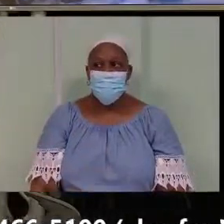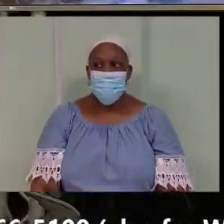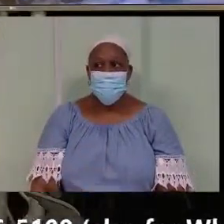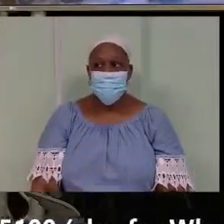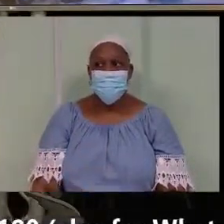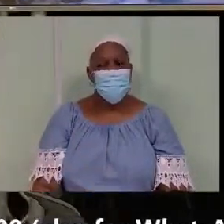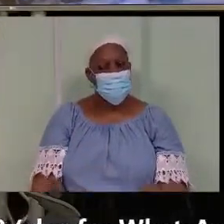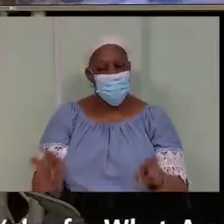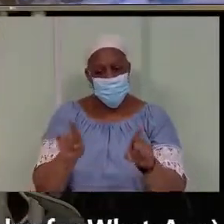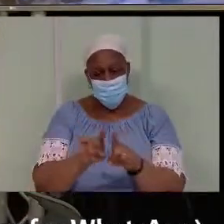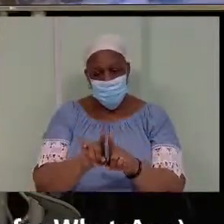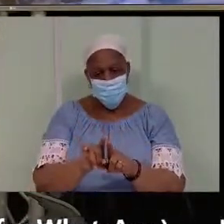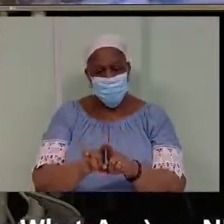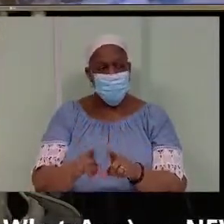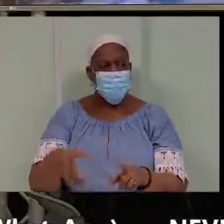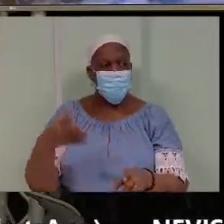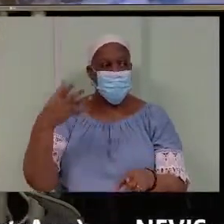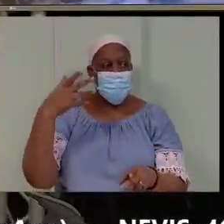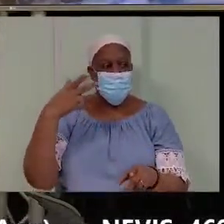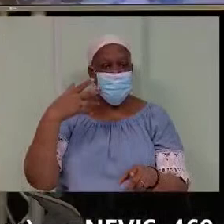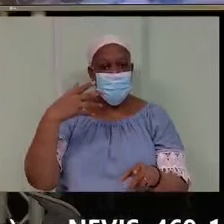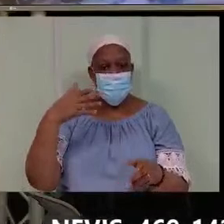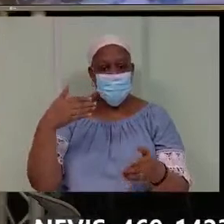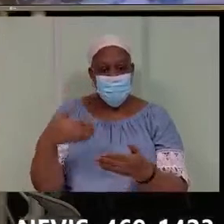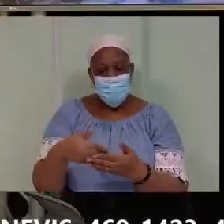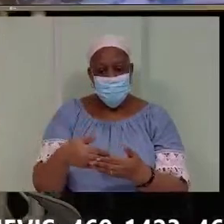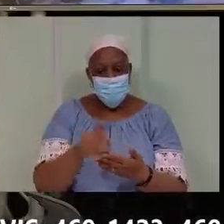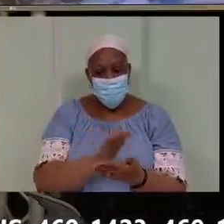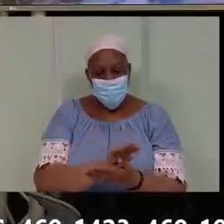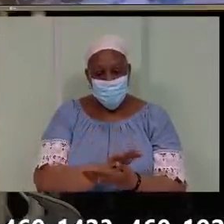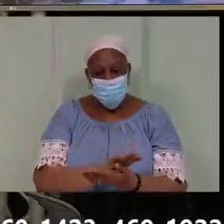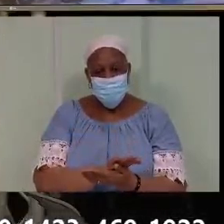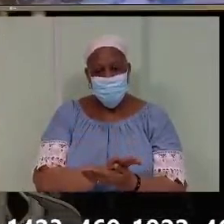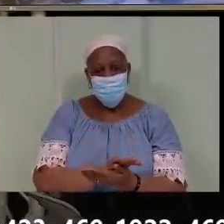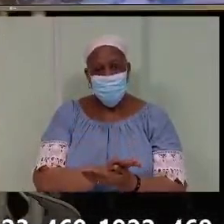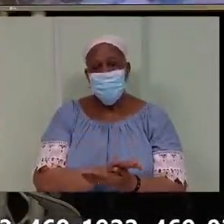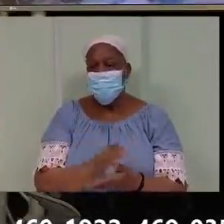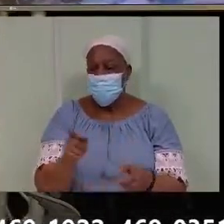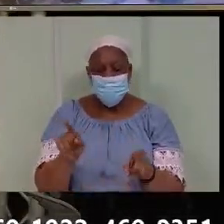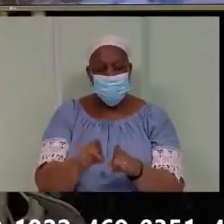Like the early childhood sector, these sectors were closed in March.